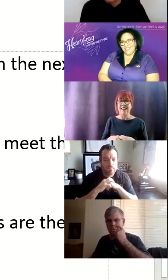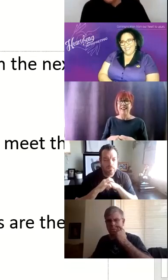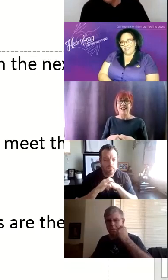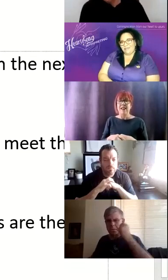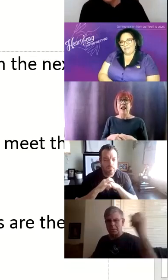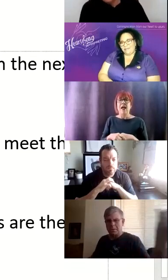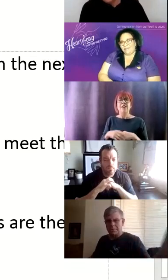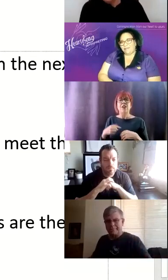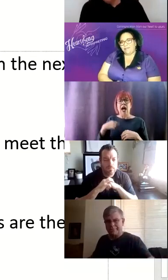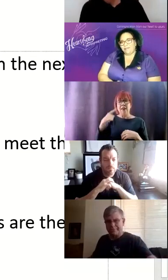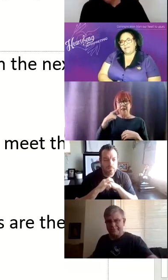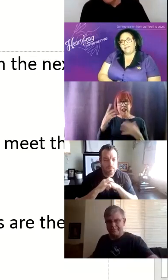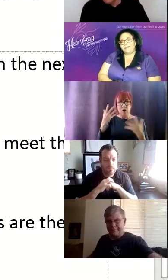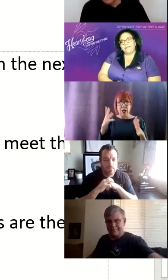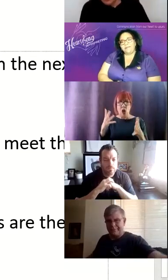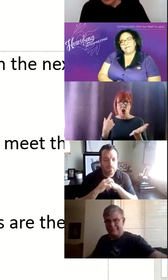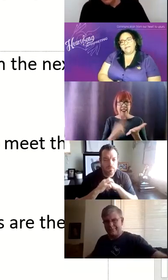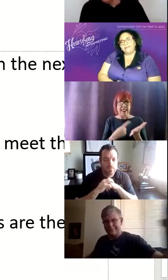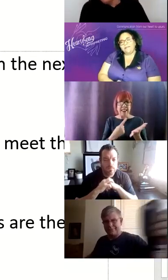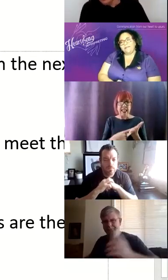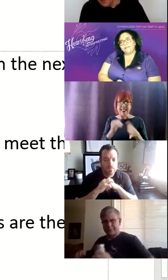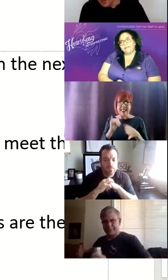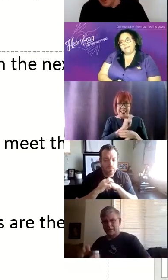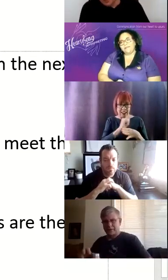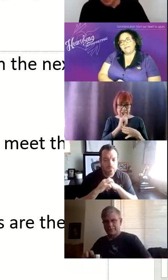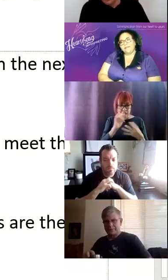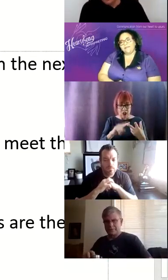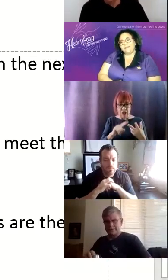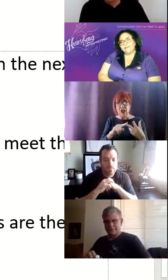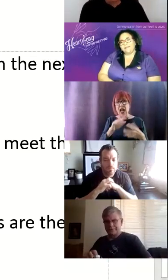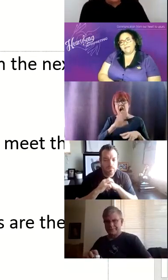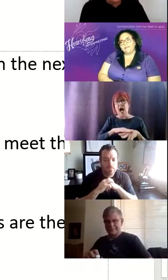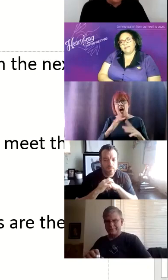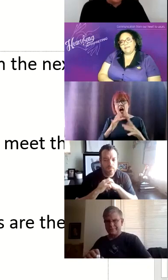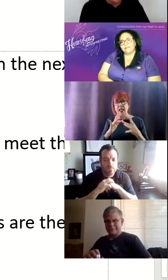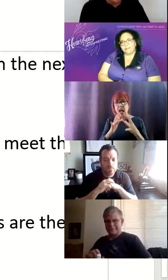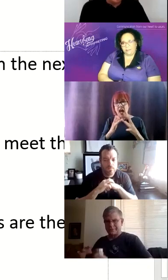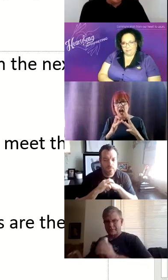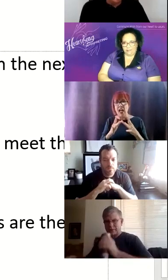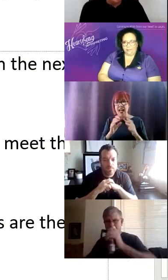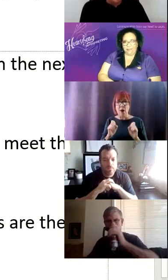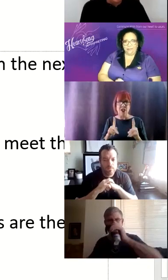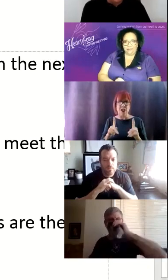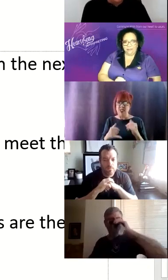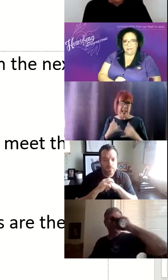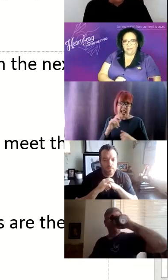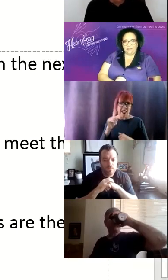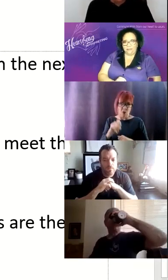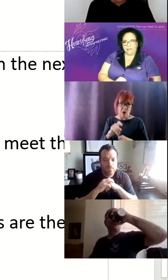So I think we talked a little bit about internships, online opportunities. That's my last question on there.